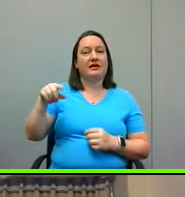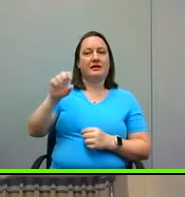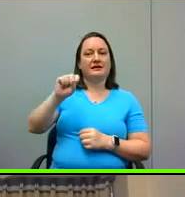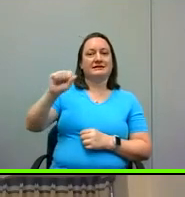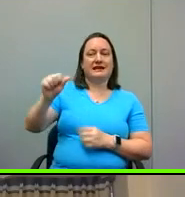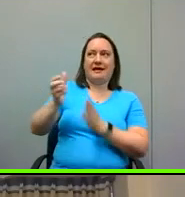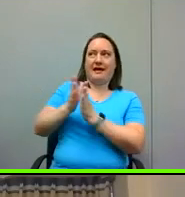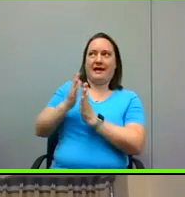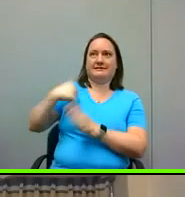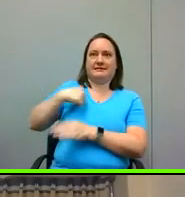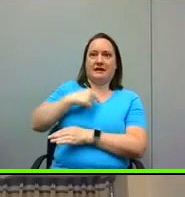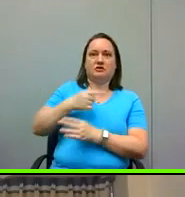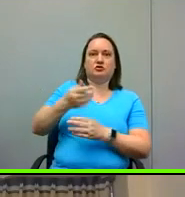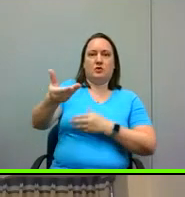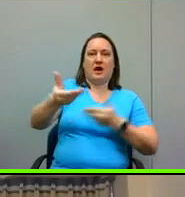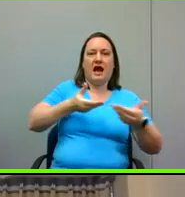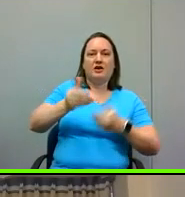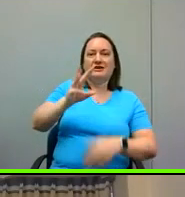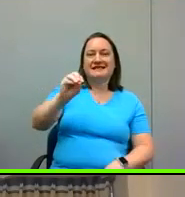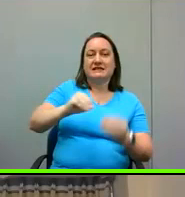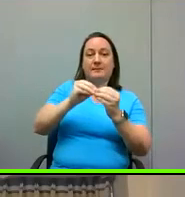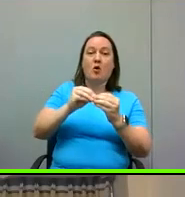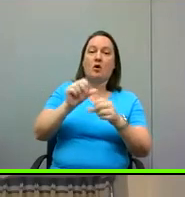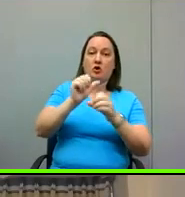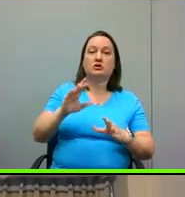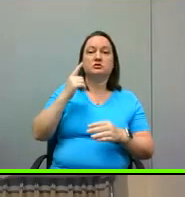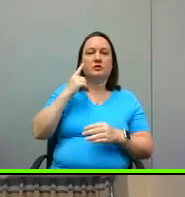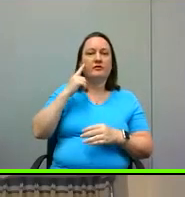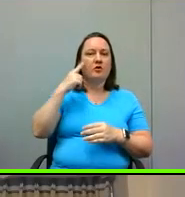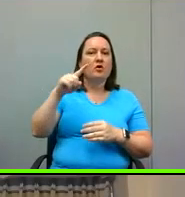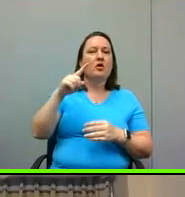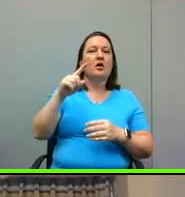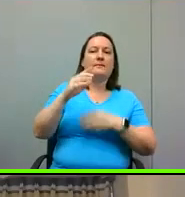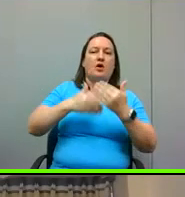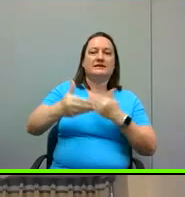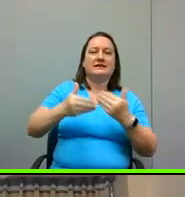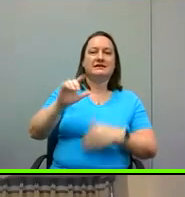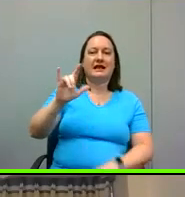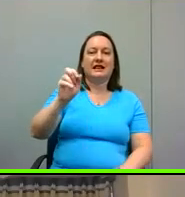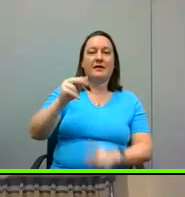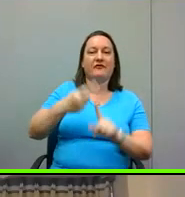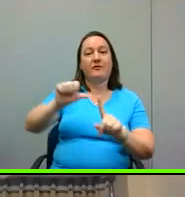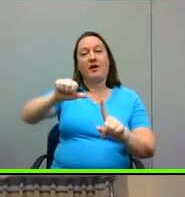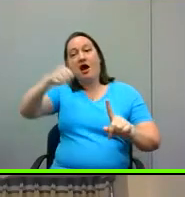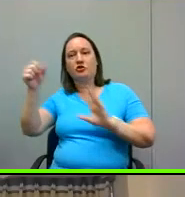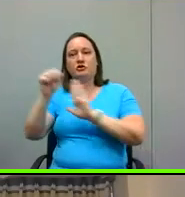other states. So we'll be working on that right away.